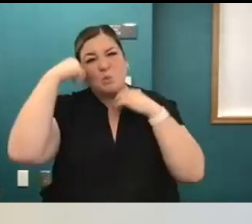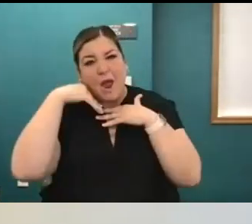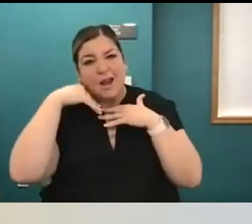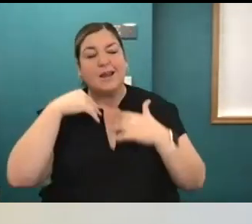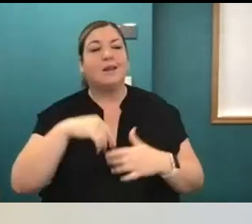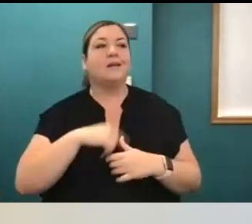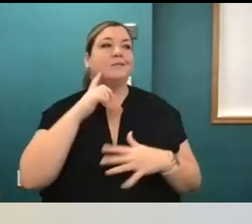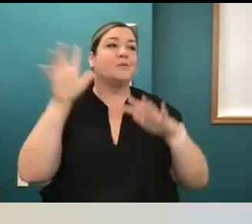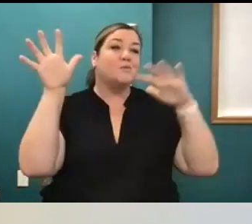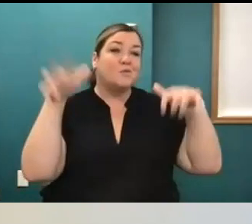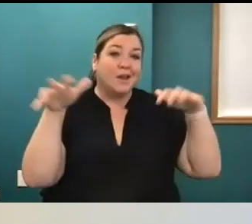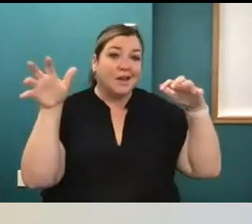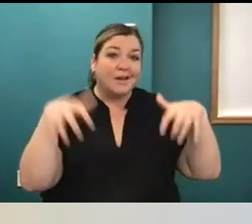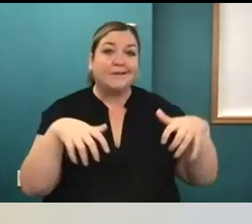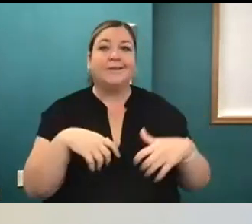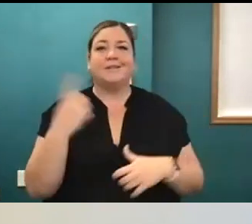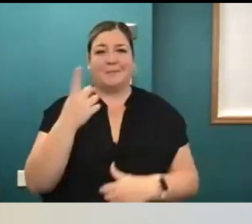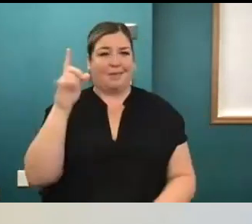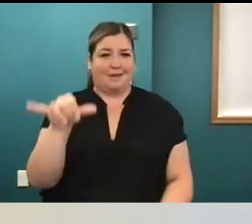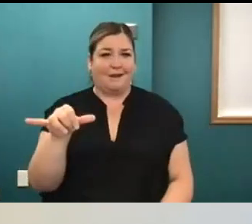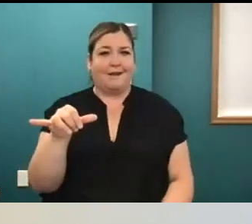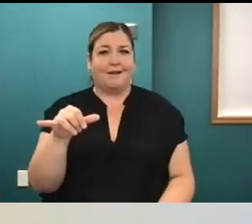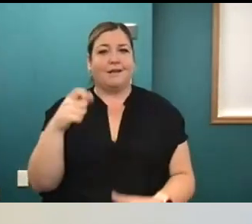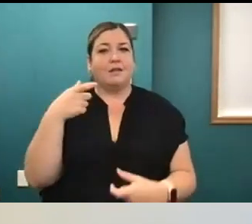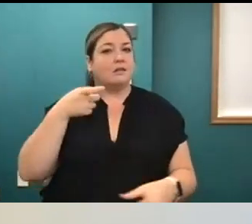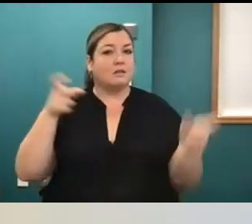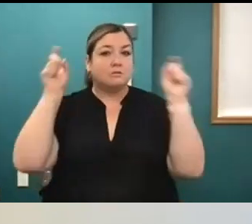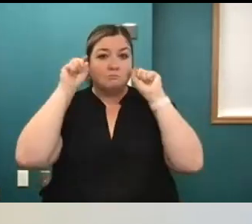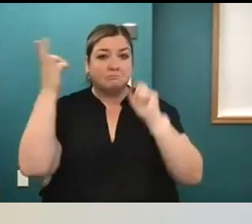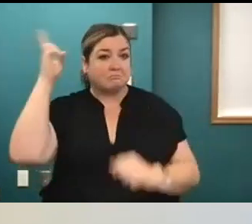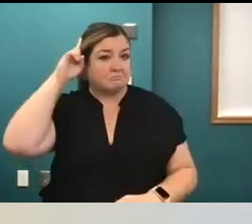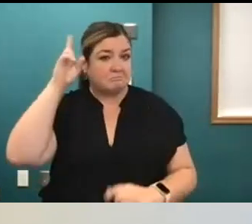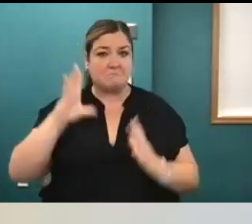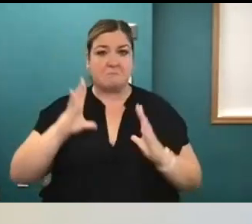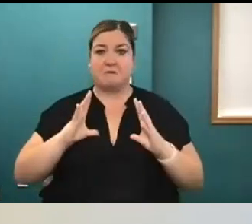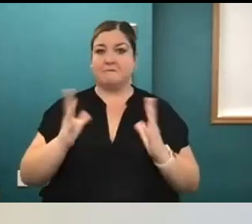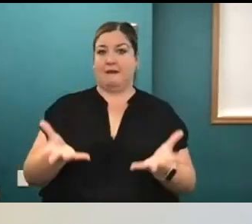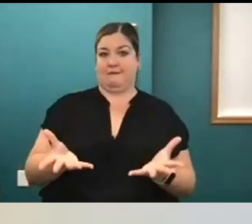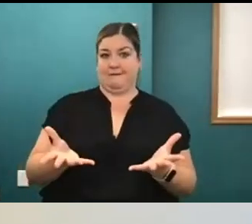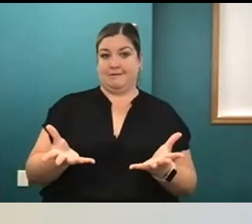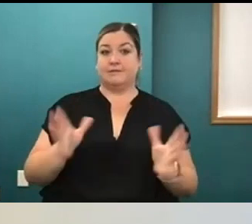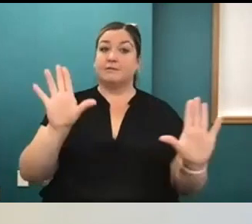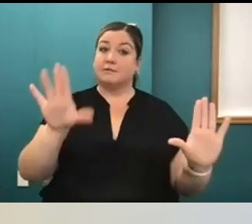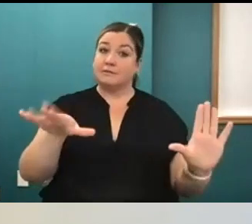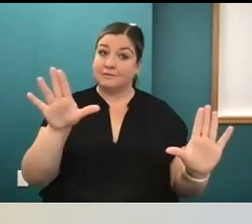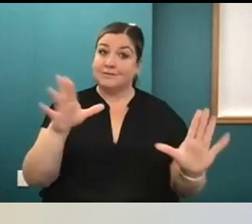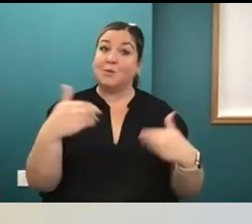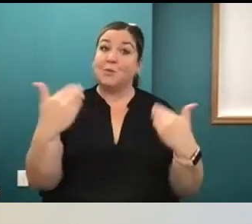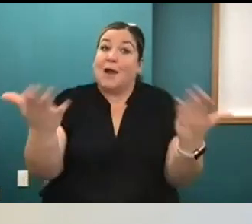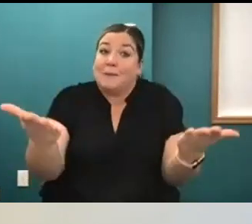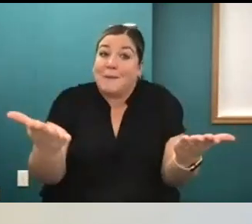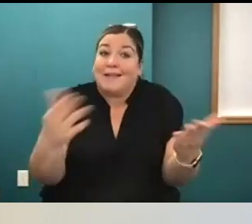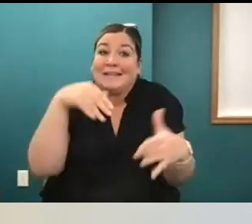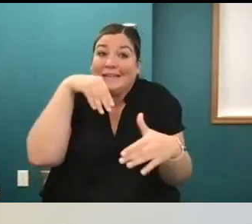it's raining outside, something like that, the device is going to be fine. However, we wouldn't recommend that you submerge it in